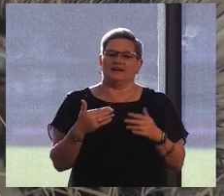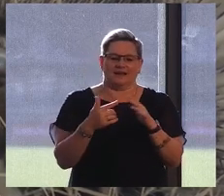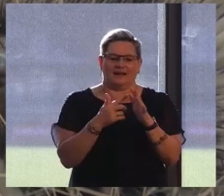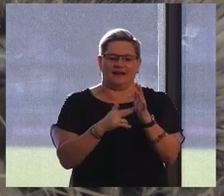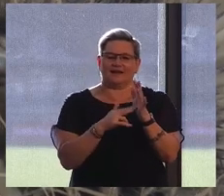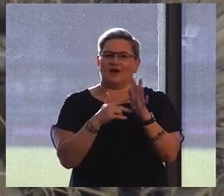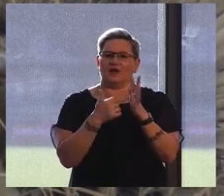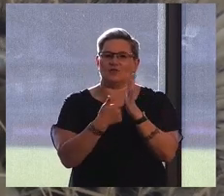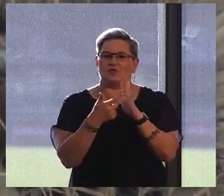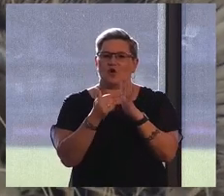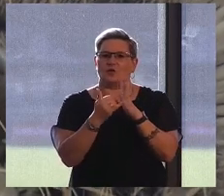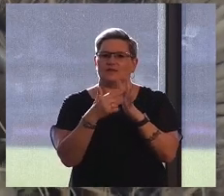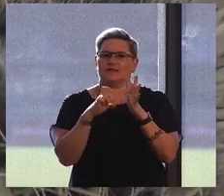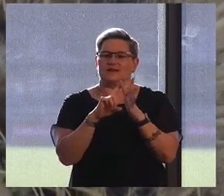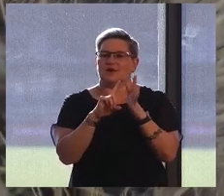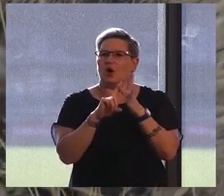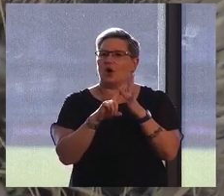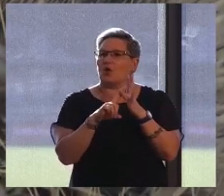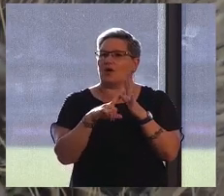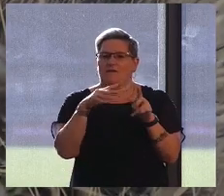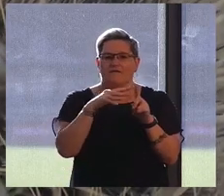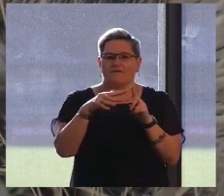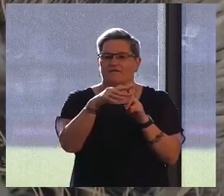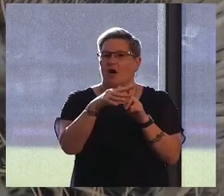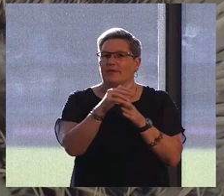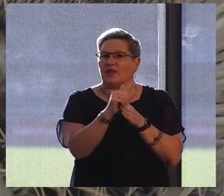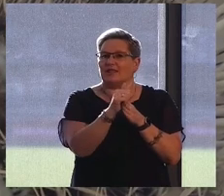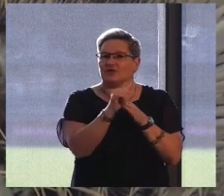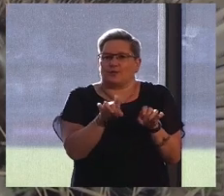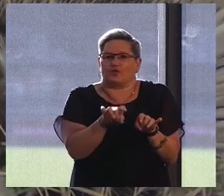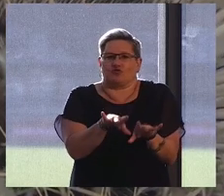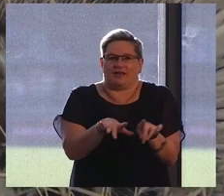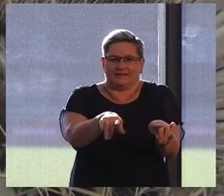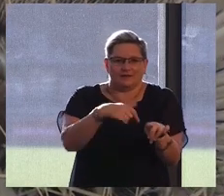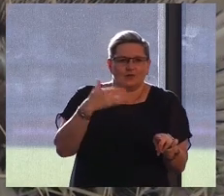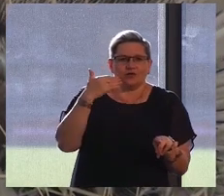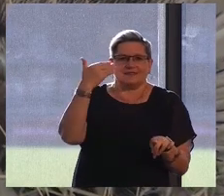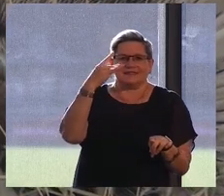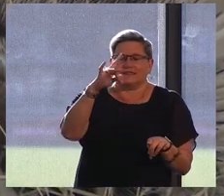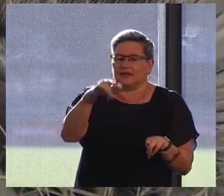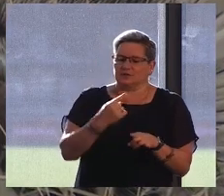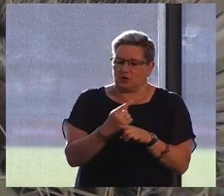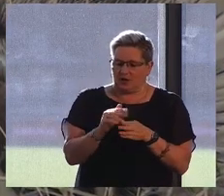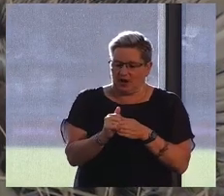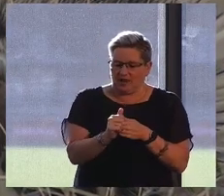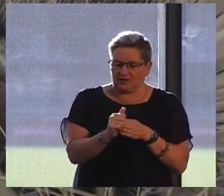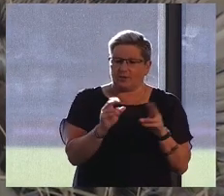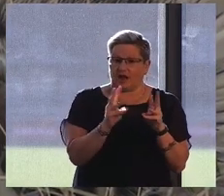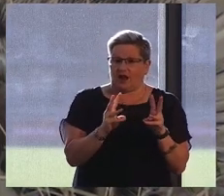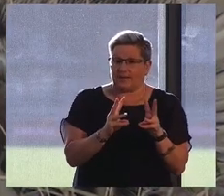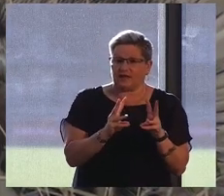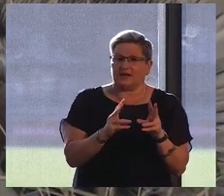Rose, CEO of Environmental Leadership Australia, who will be speaking today on Leadership for Climate and